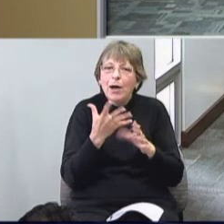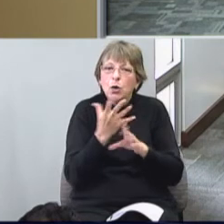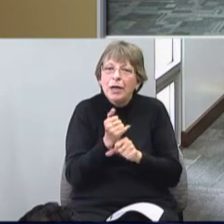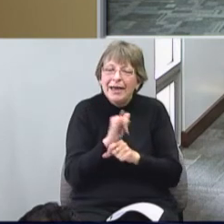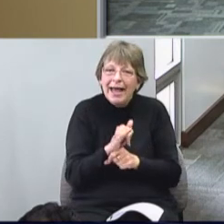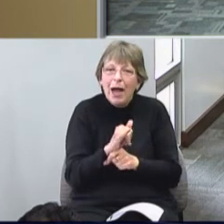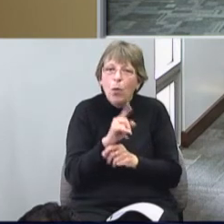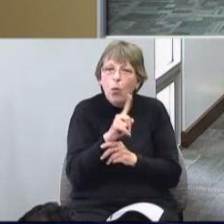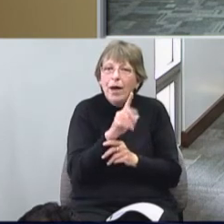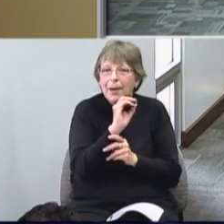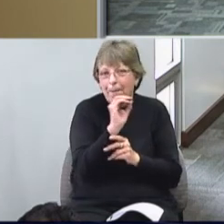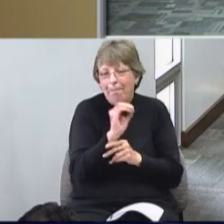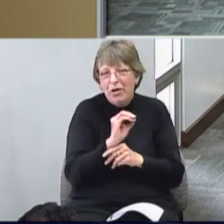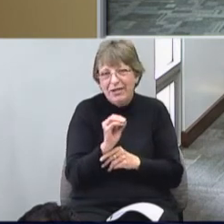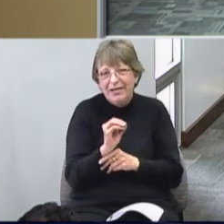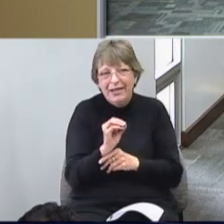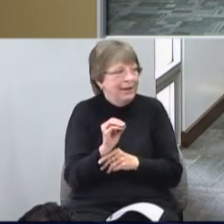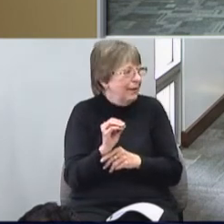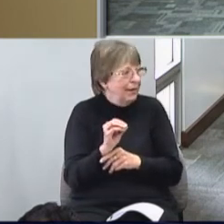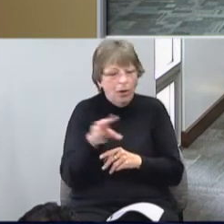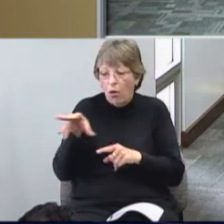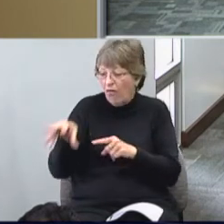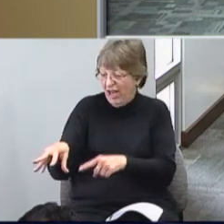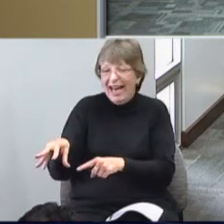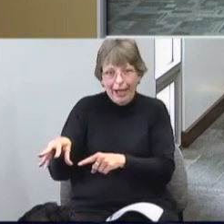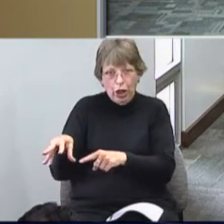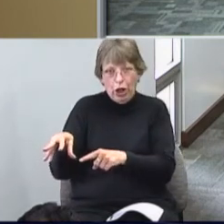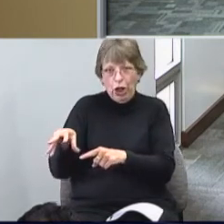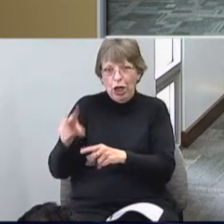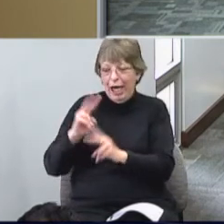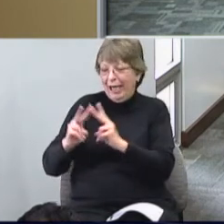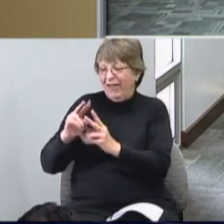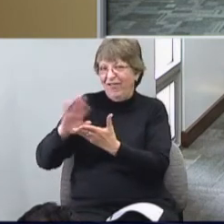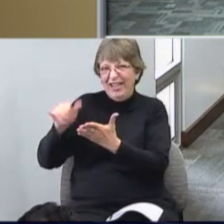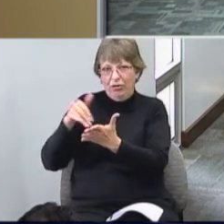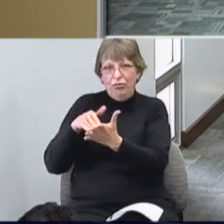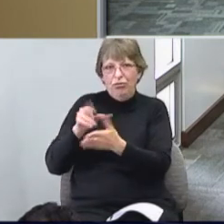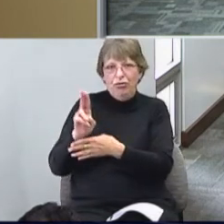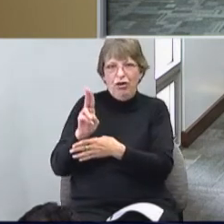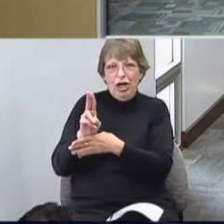that 1% over here where it can be used again later and have a